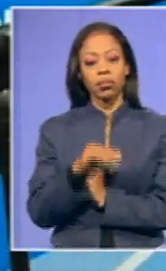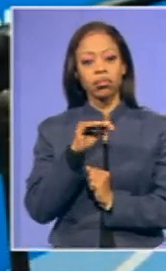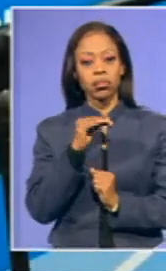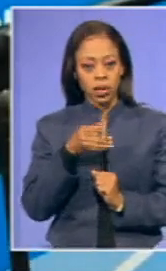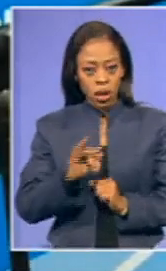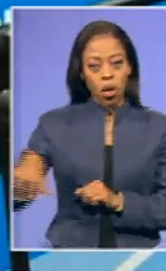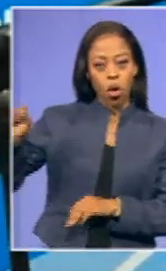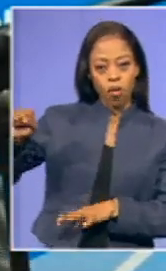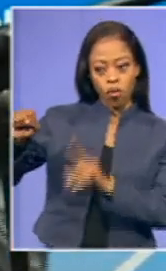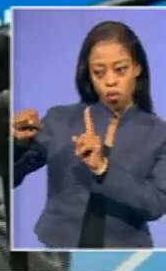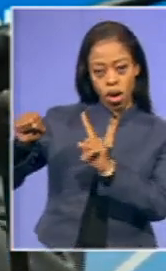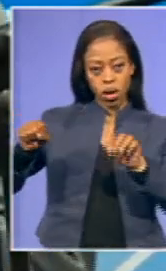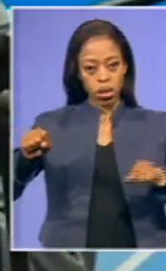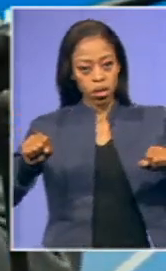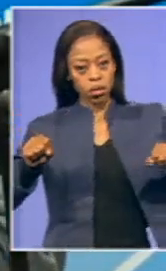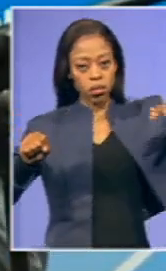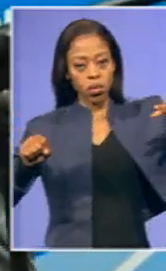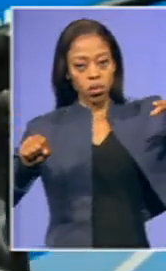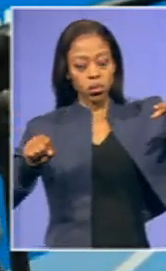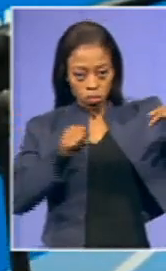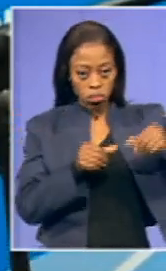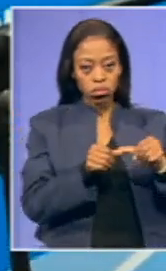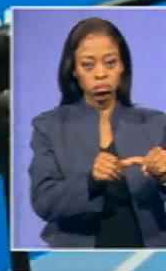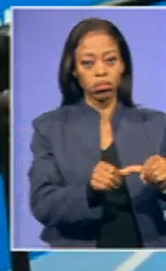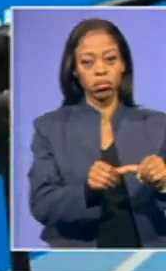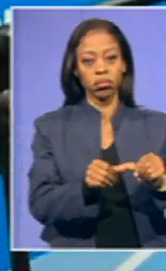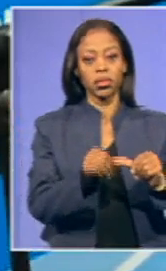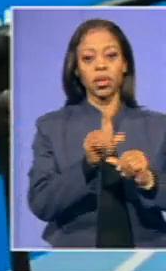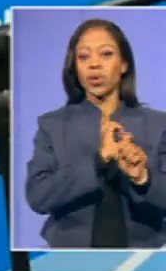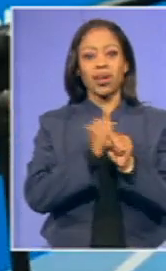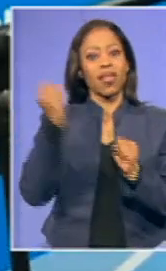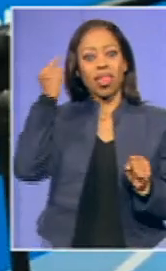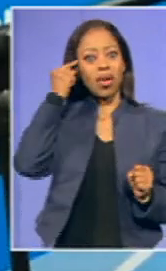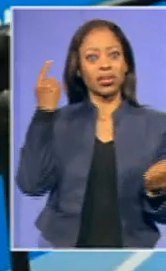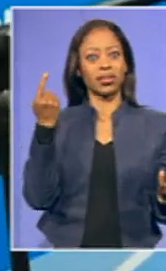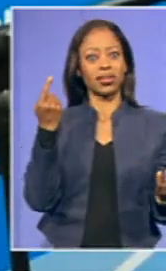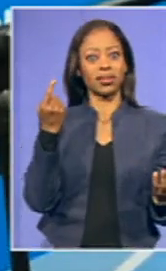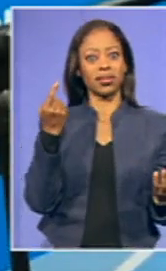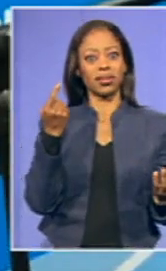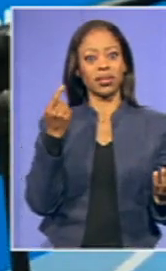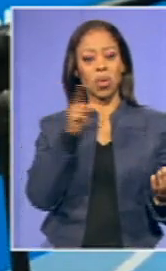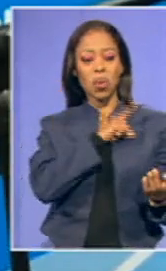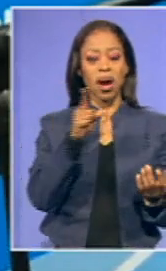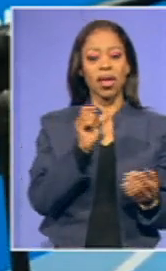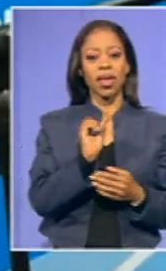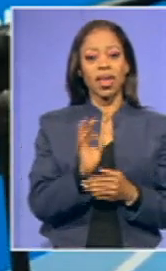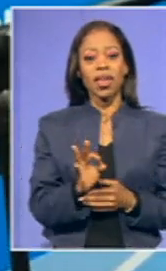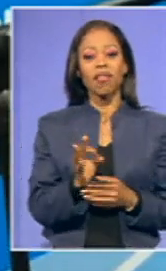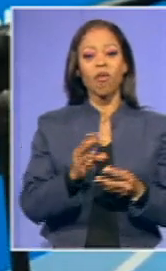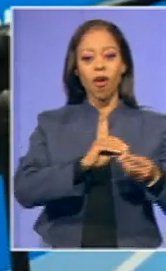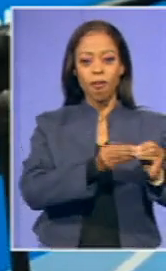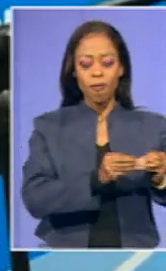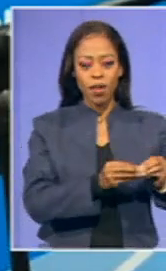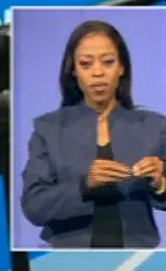shut down one system and move to the next system. The unthinkable happened. Nobody could foresee that whilst we are refurbishing